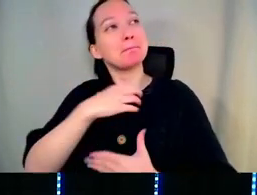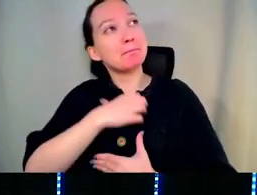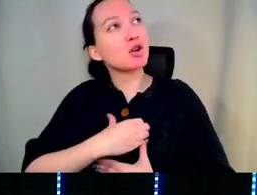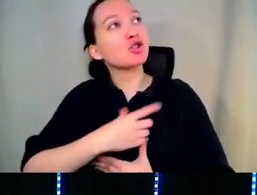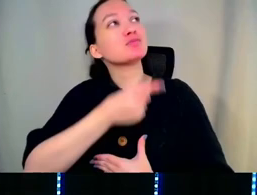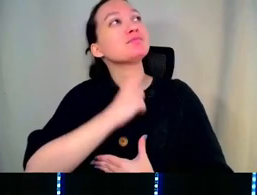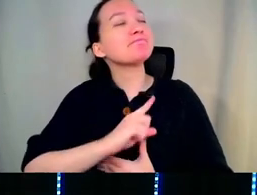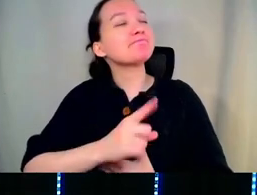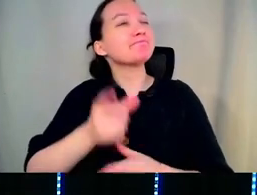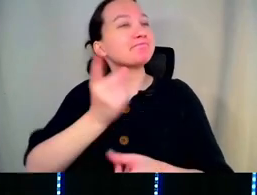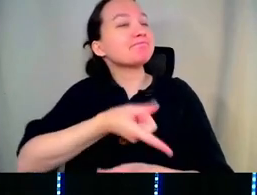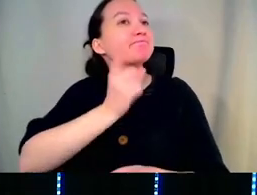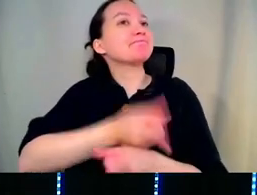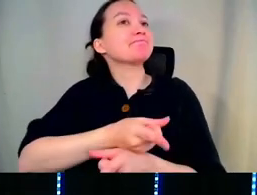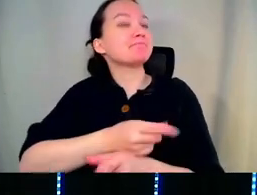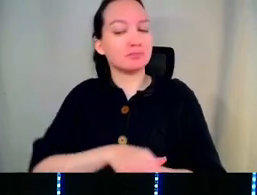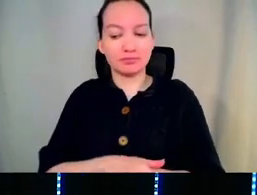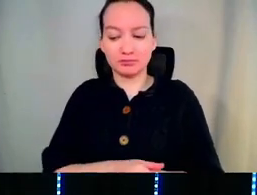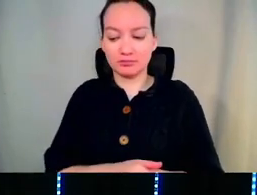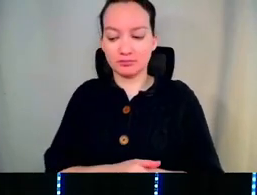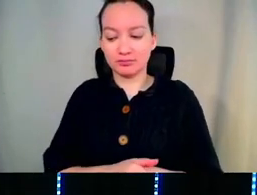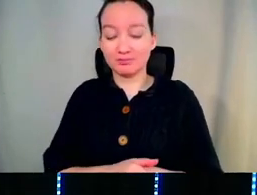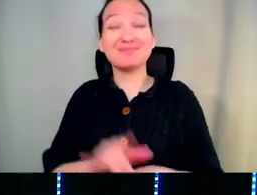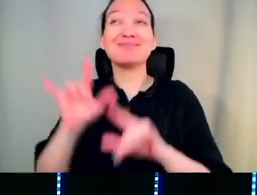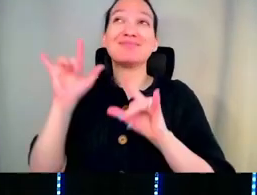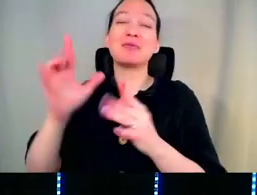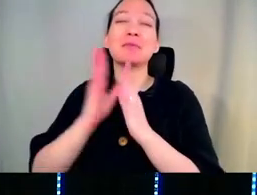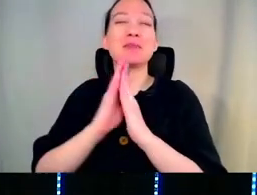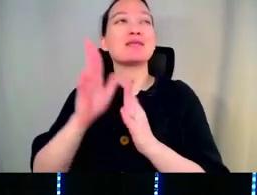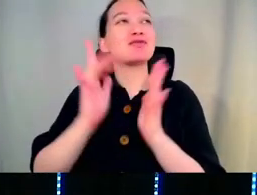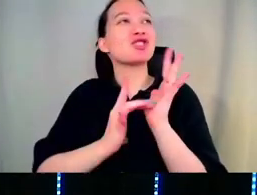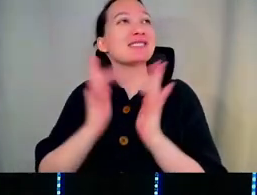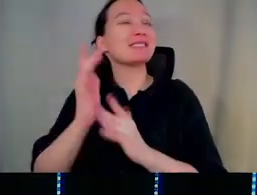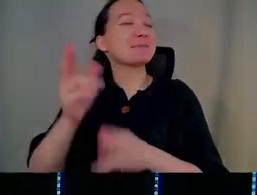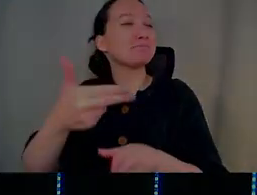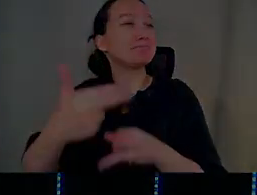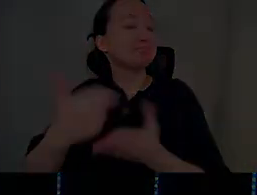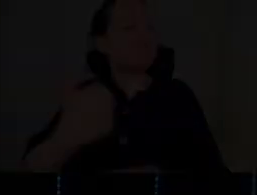thirst for righteousness. We love you and we just pray this in Jesus' name. Amen.